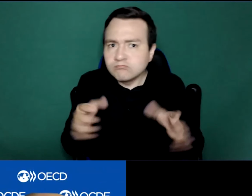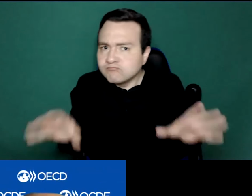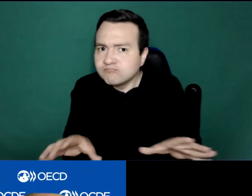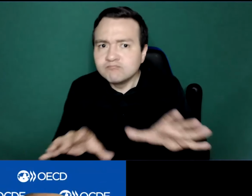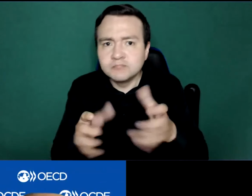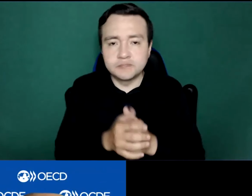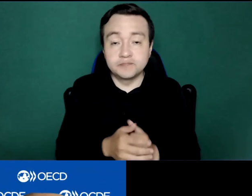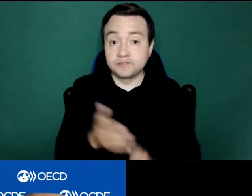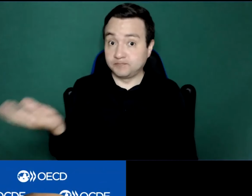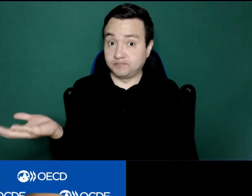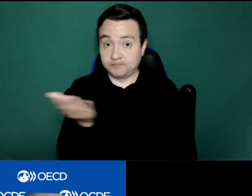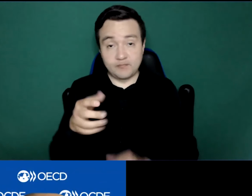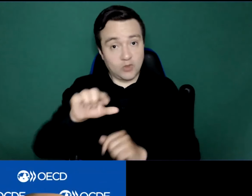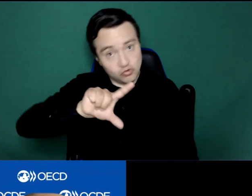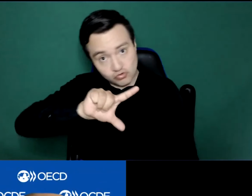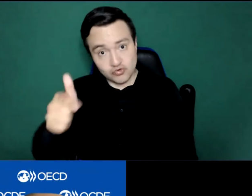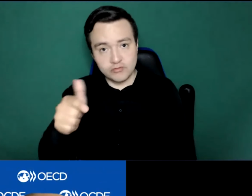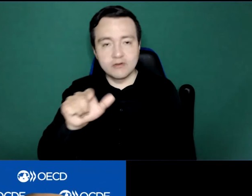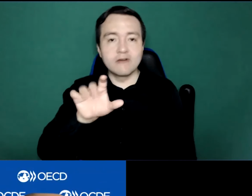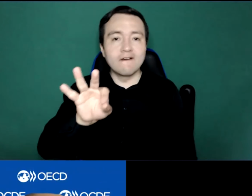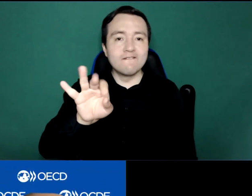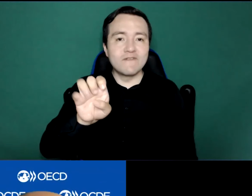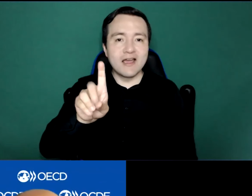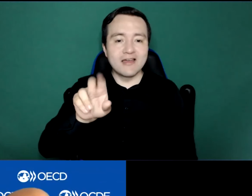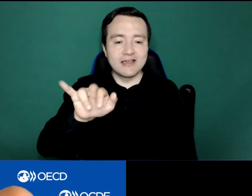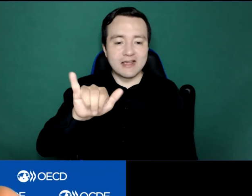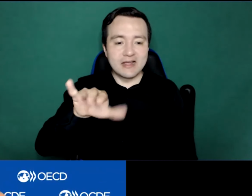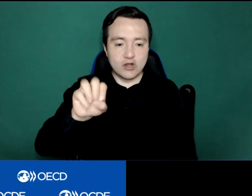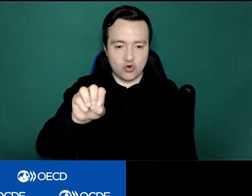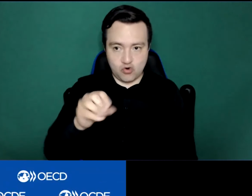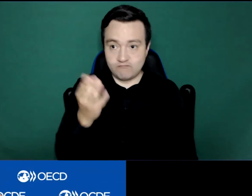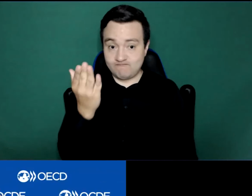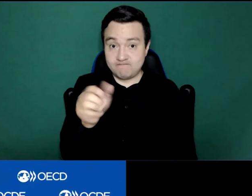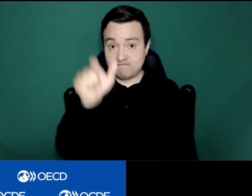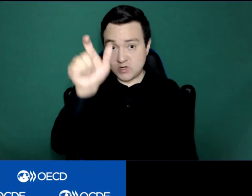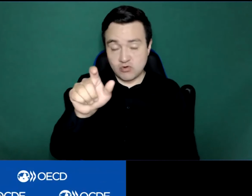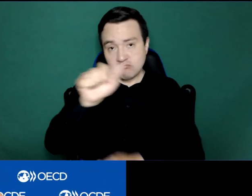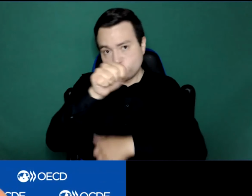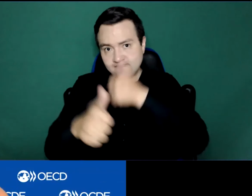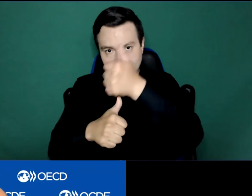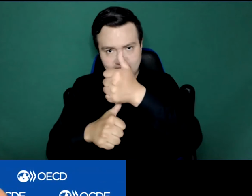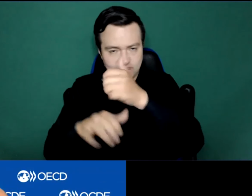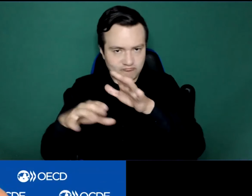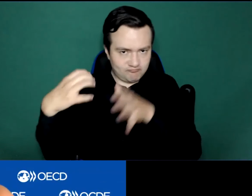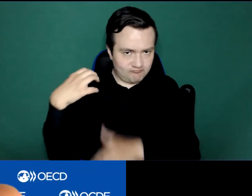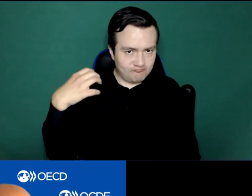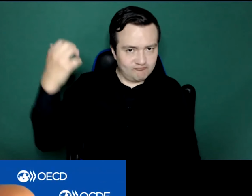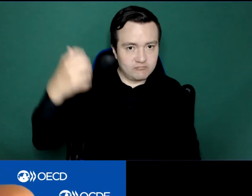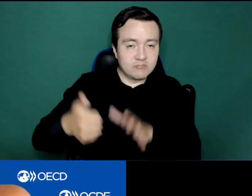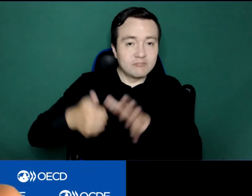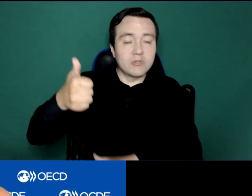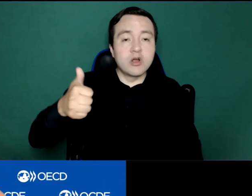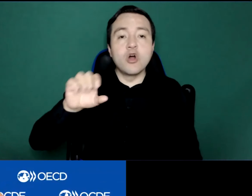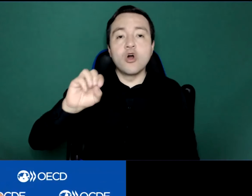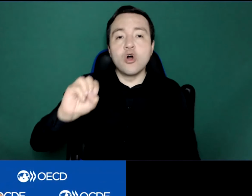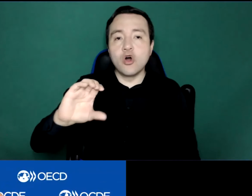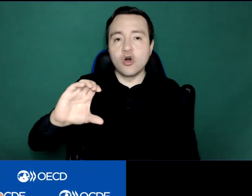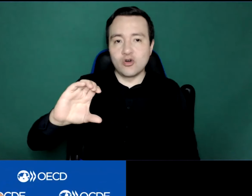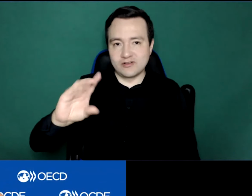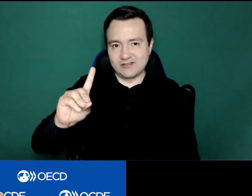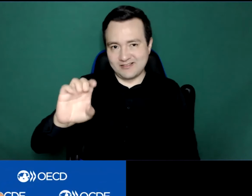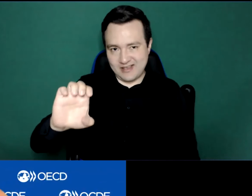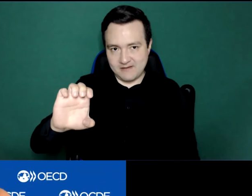the Organization for Economic Cooperation and Development. Dr. Guanais has worked in health development and public policy for